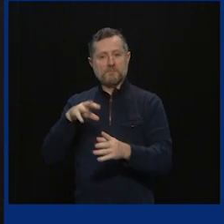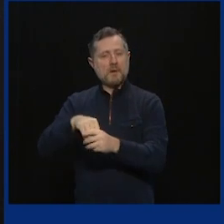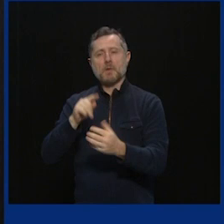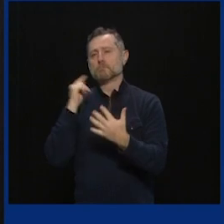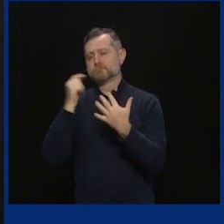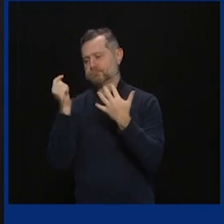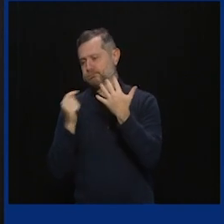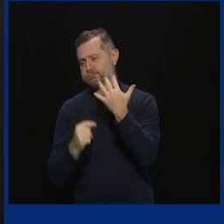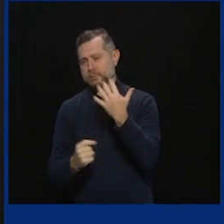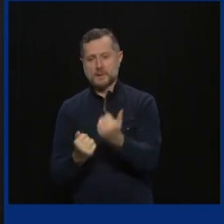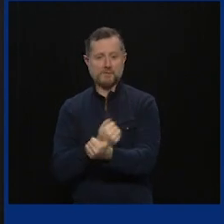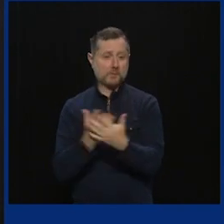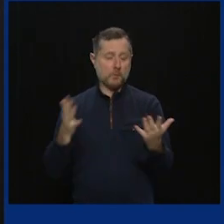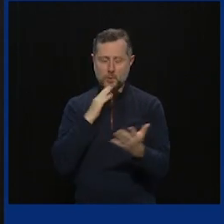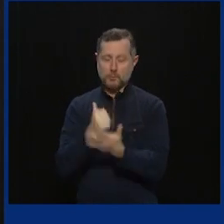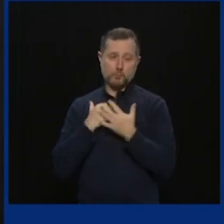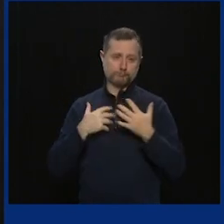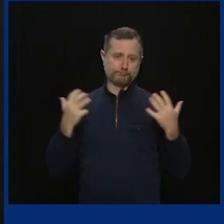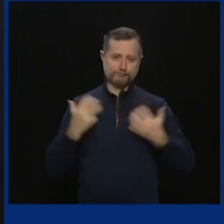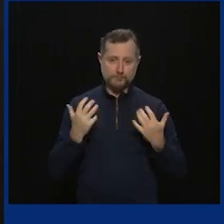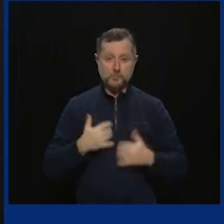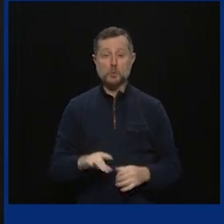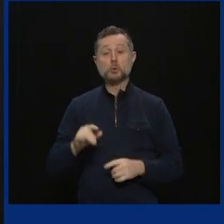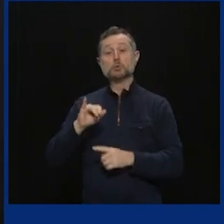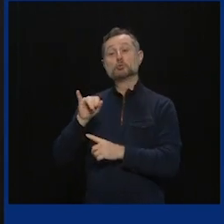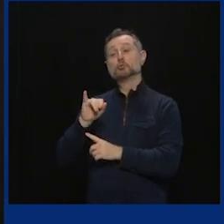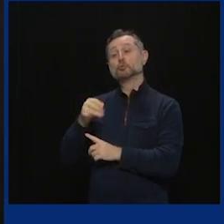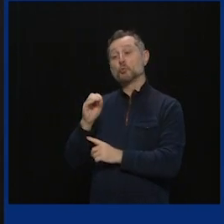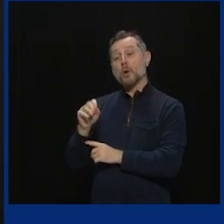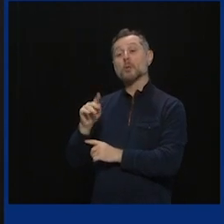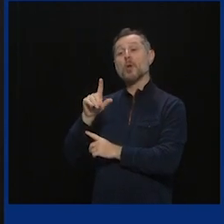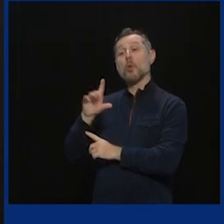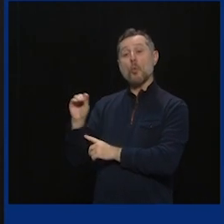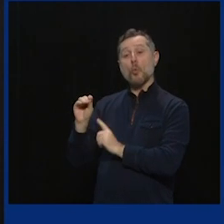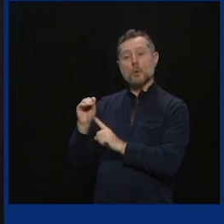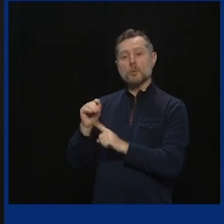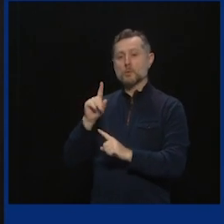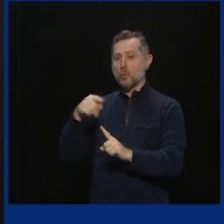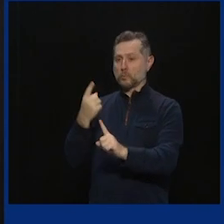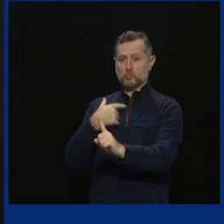Lowe, who the first call I made was, should we do this, Jenny? And she said yes.